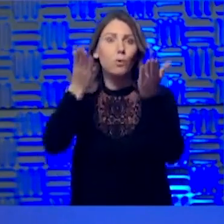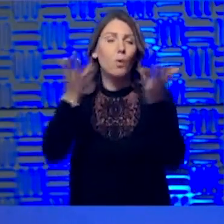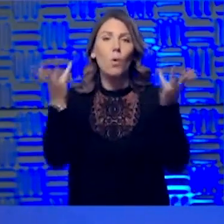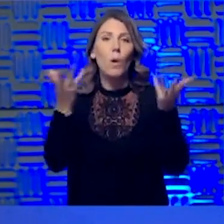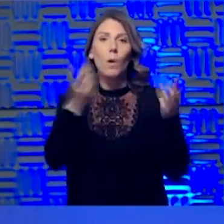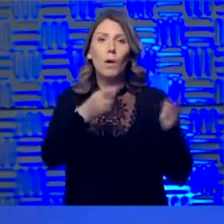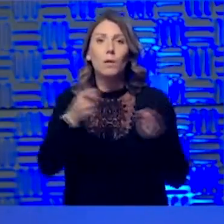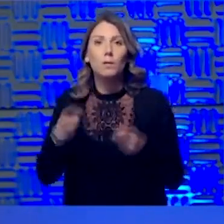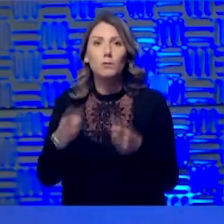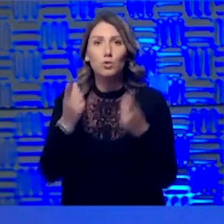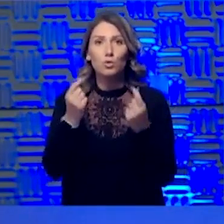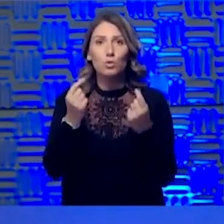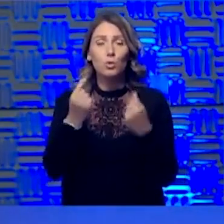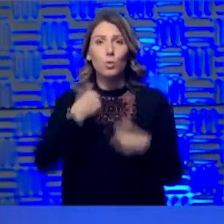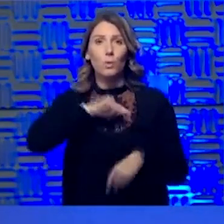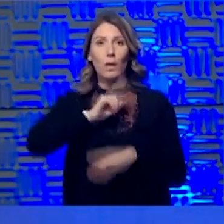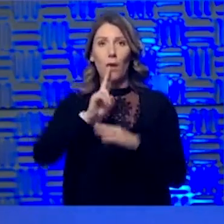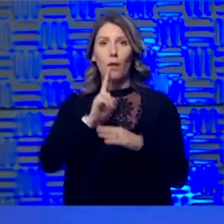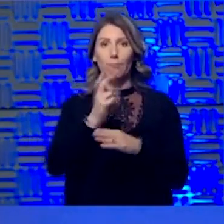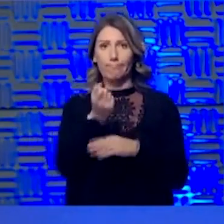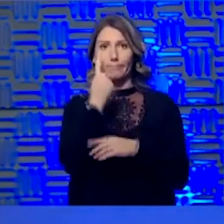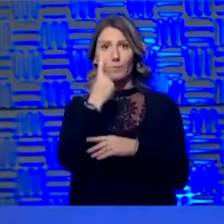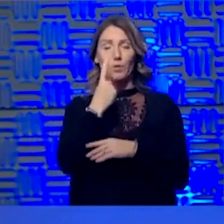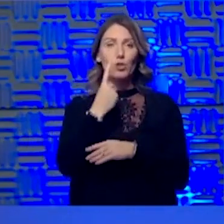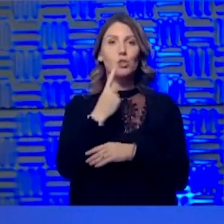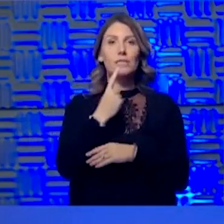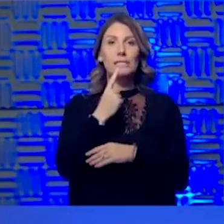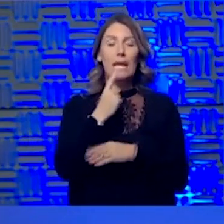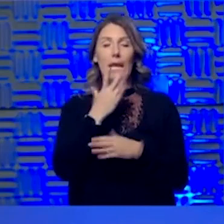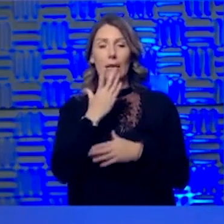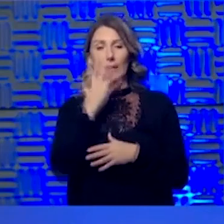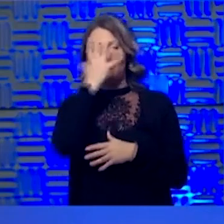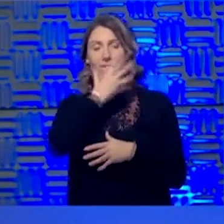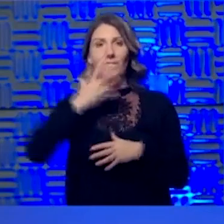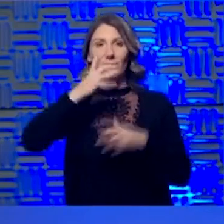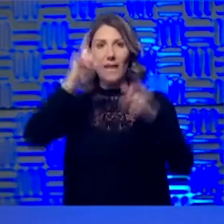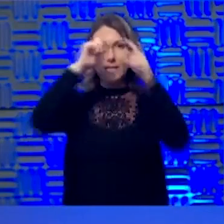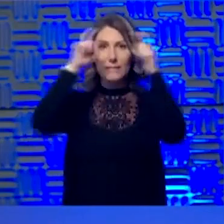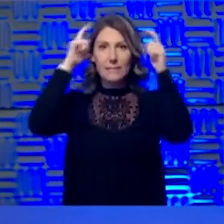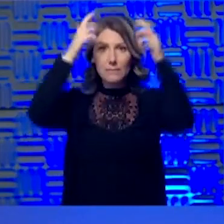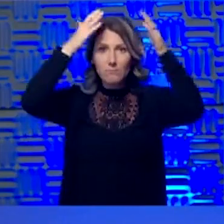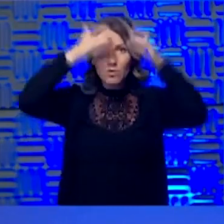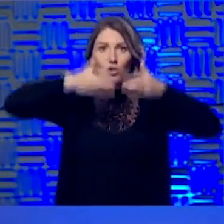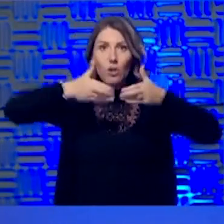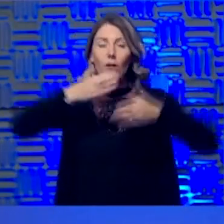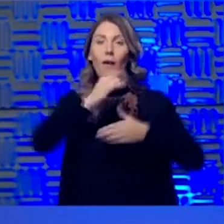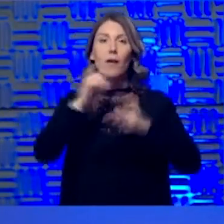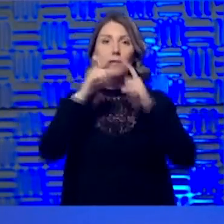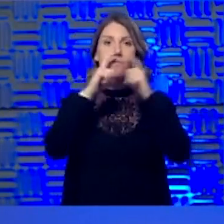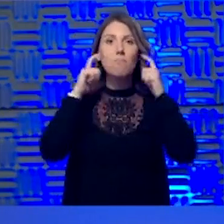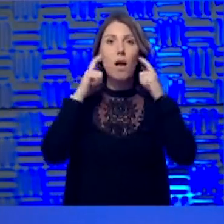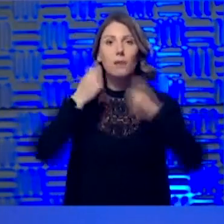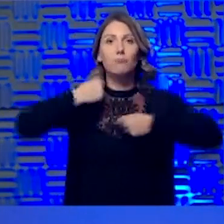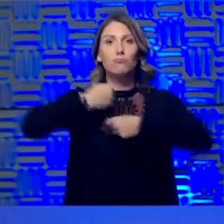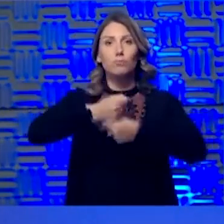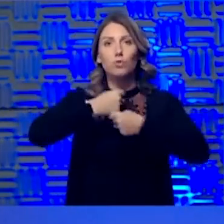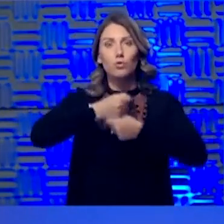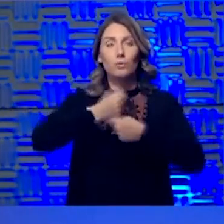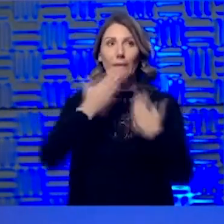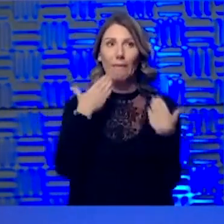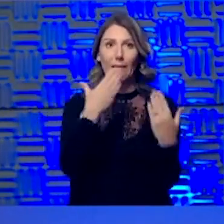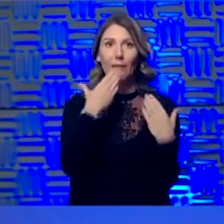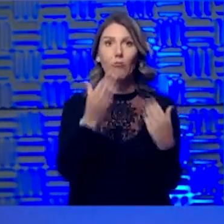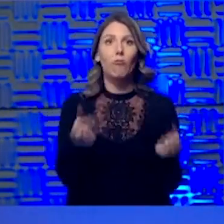that face mask or face shield, which can be very easily produced and have been produced, thankfully for us, by a lot of